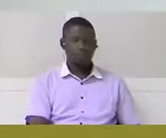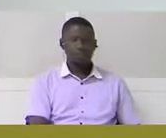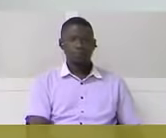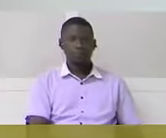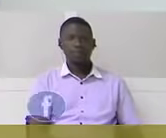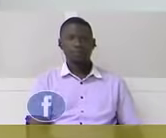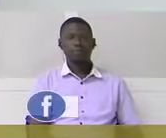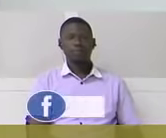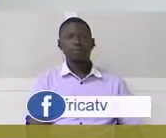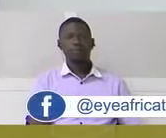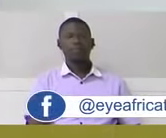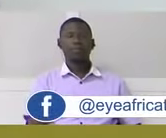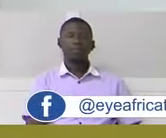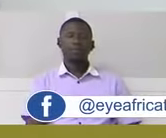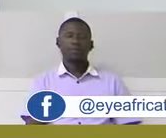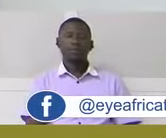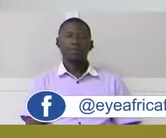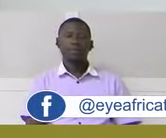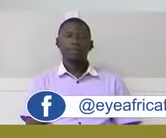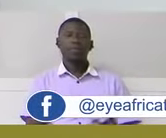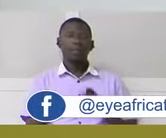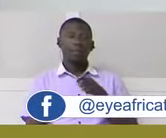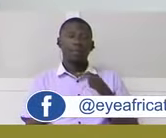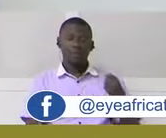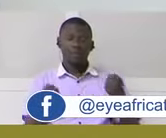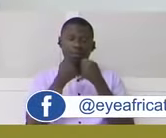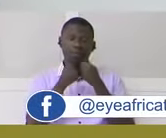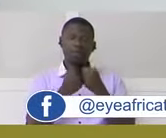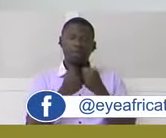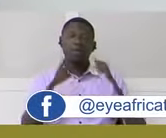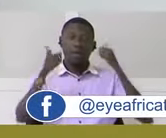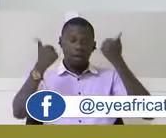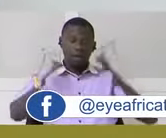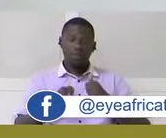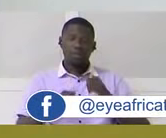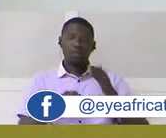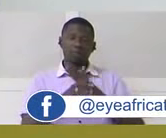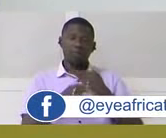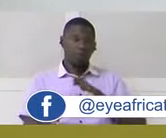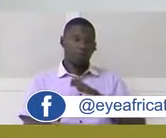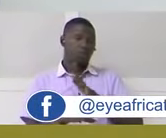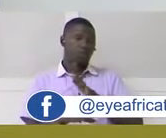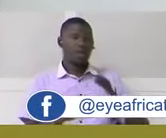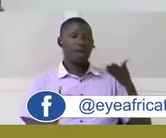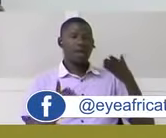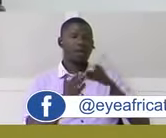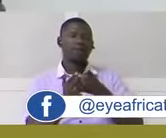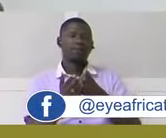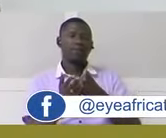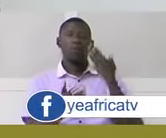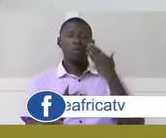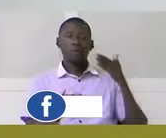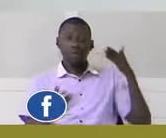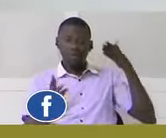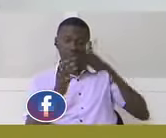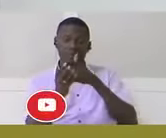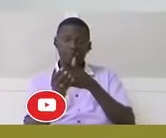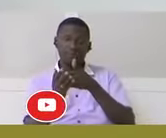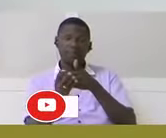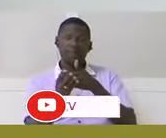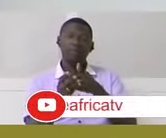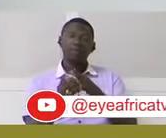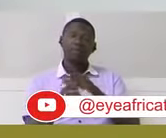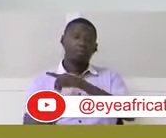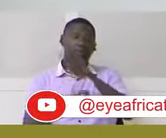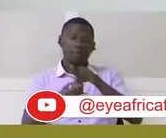This accident happened before our arrival. Ni accident keta jandin tolbe futala. When we reached the destination, we met already the car was inside the shop.